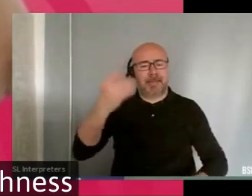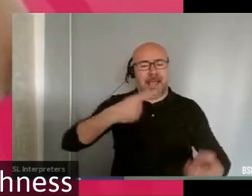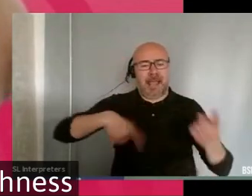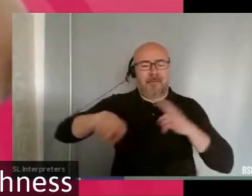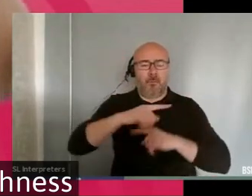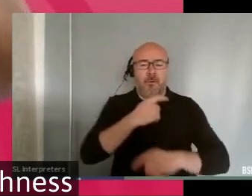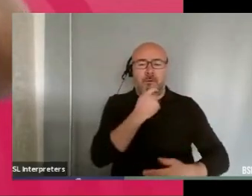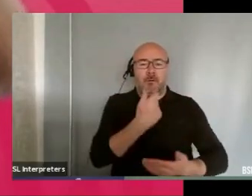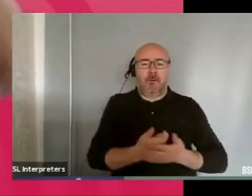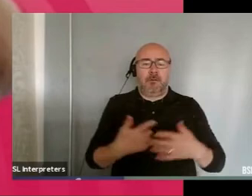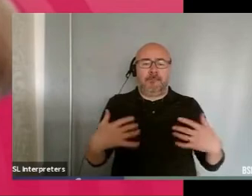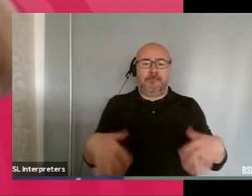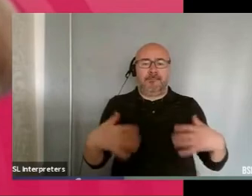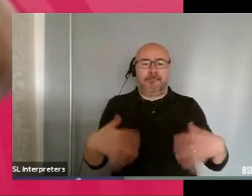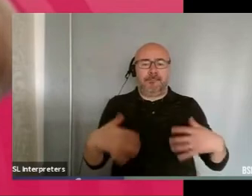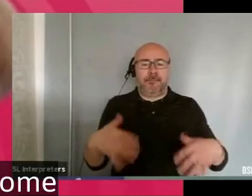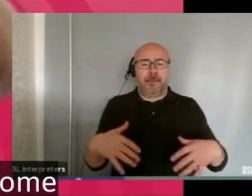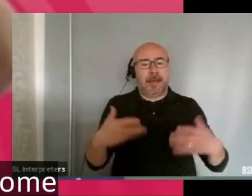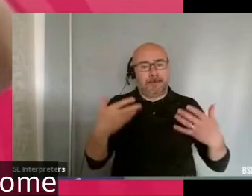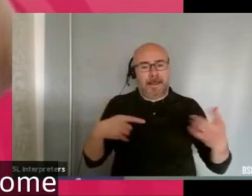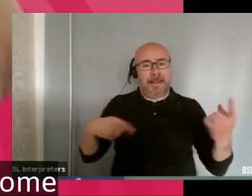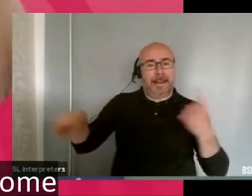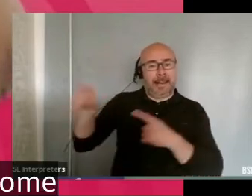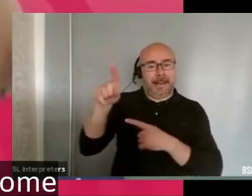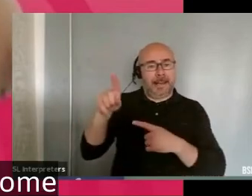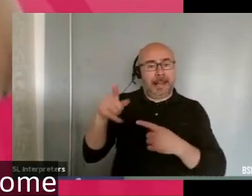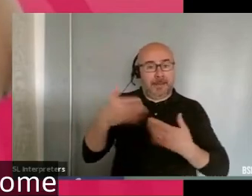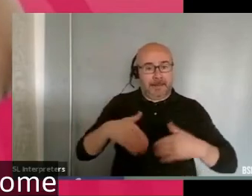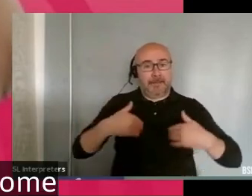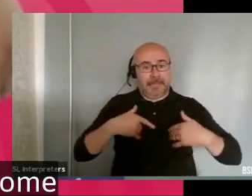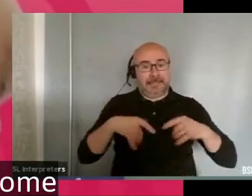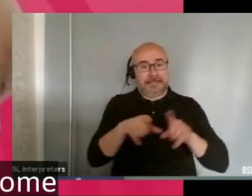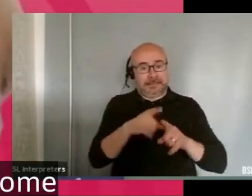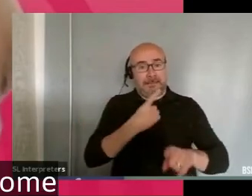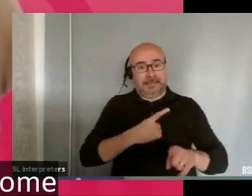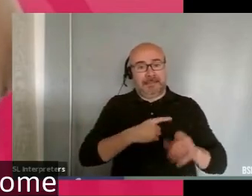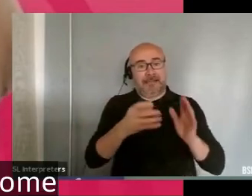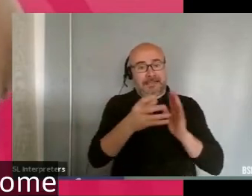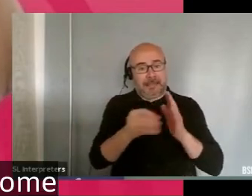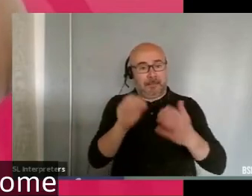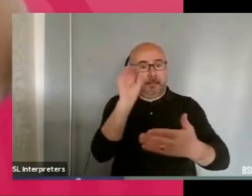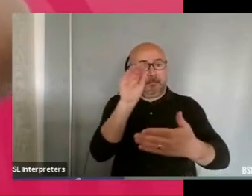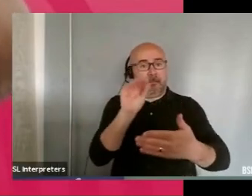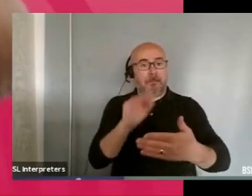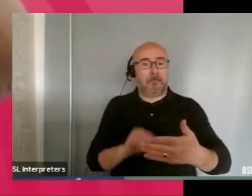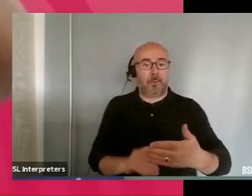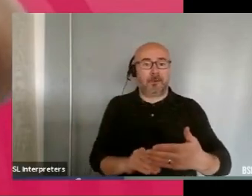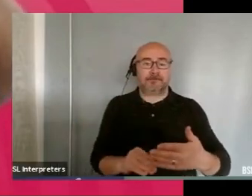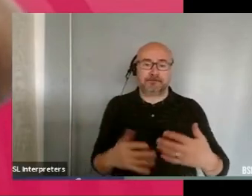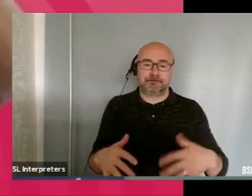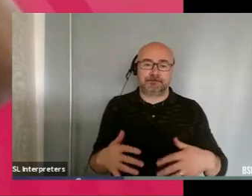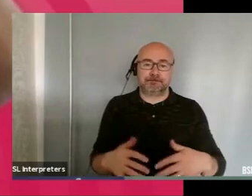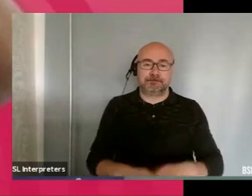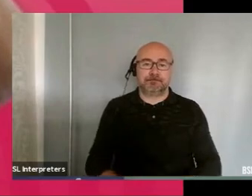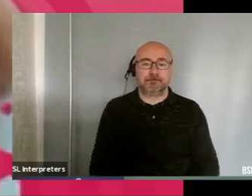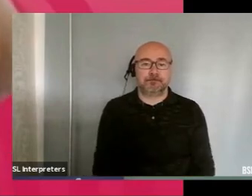discussion today. And some have been sharing their examples in their own way of some of the things that they've been doing. Certainly there are